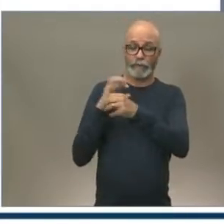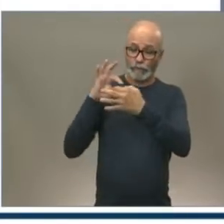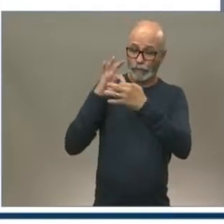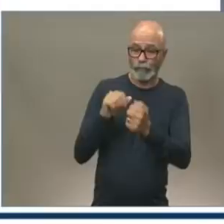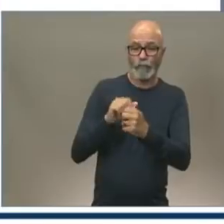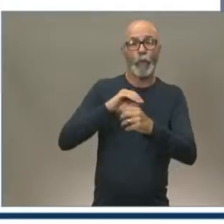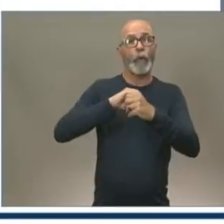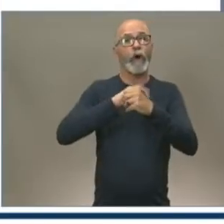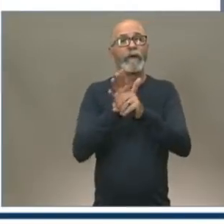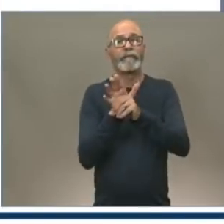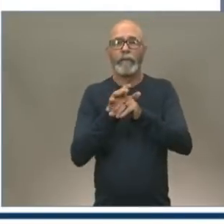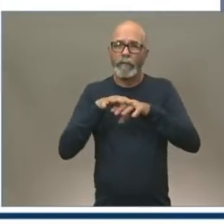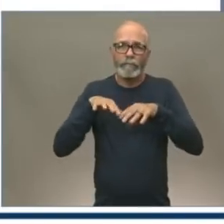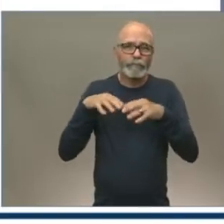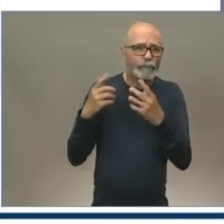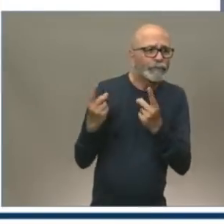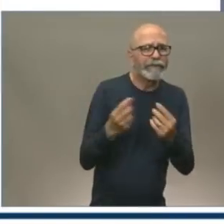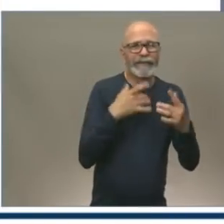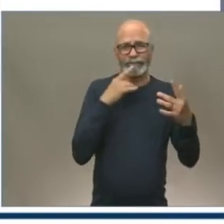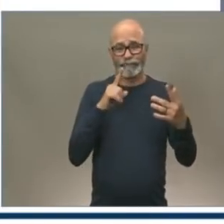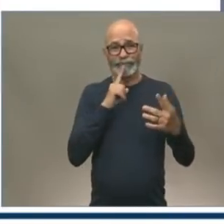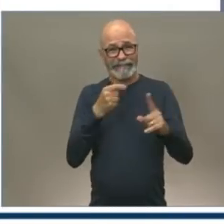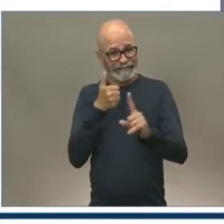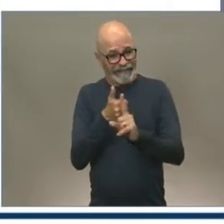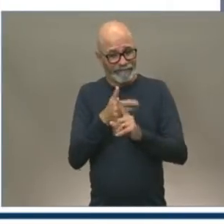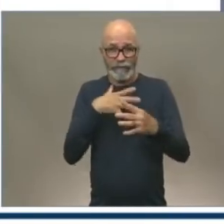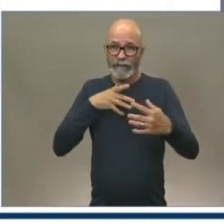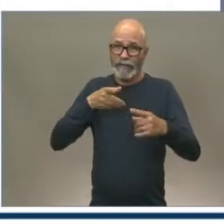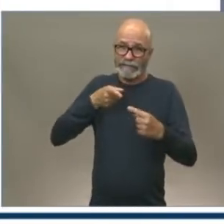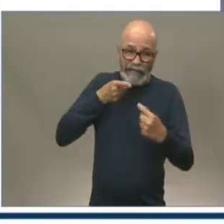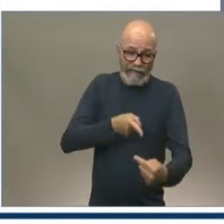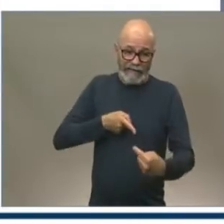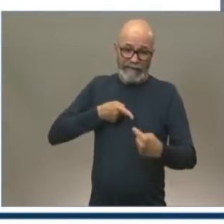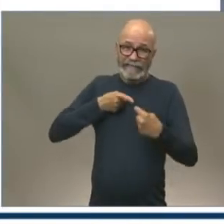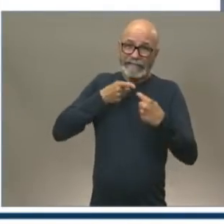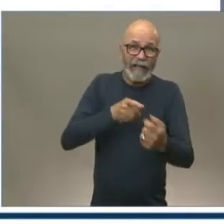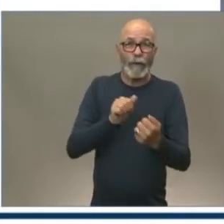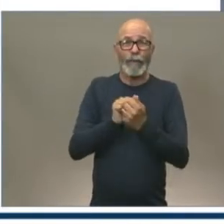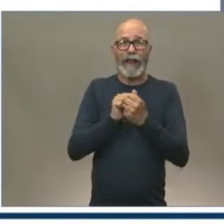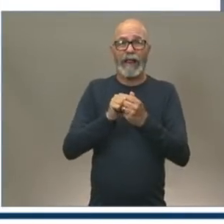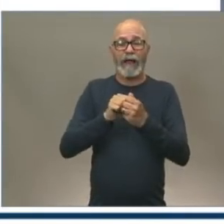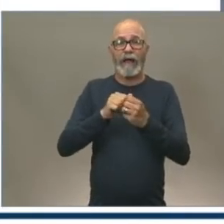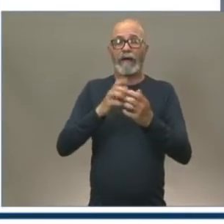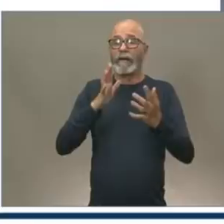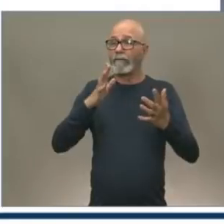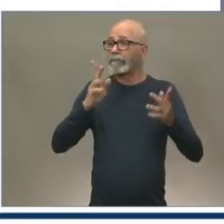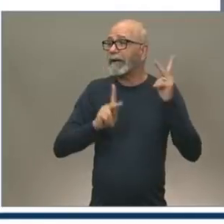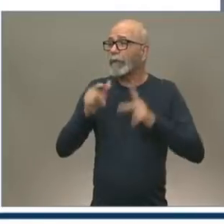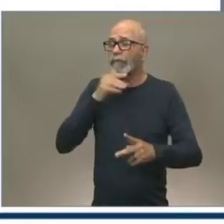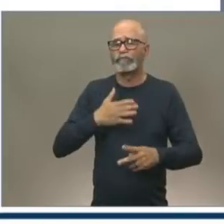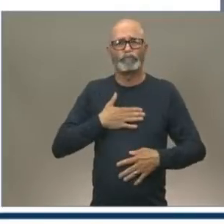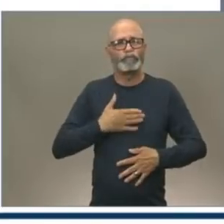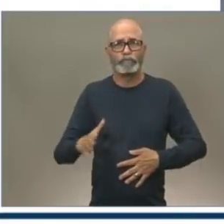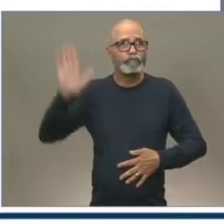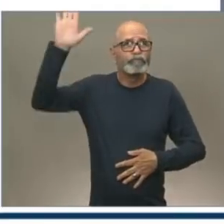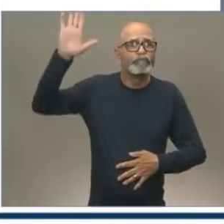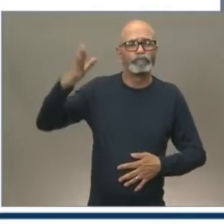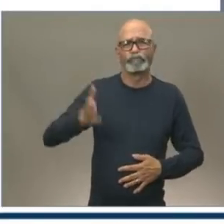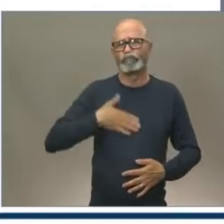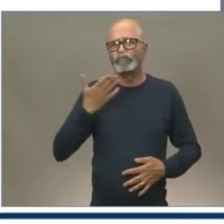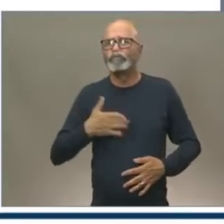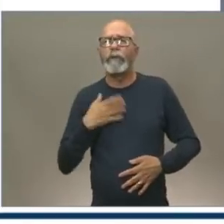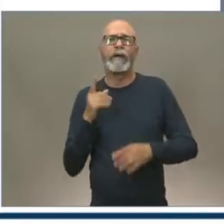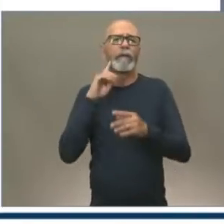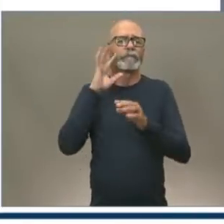fight the virus. We have a number of Nova Scotians stepping up to work in our pop-up testing clinics. I'm going to